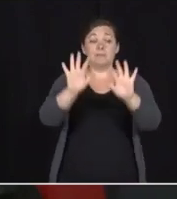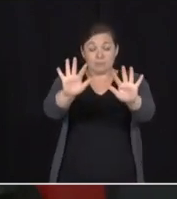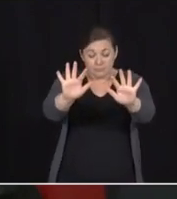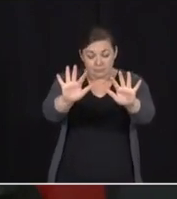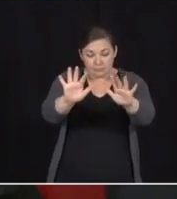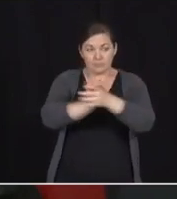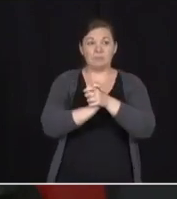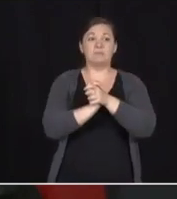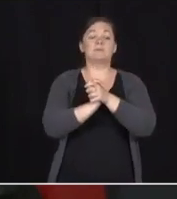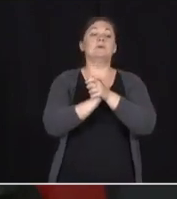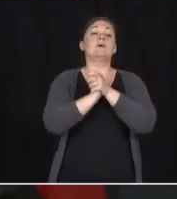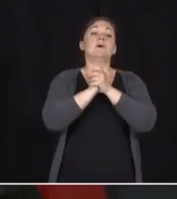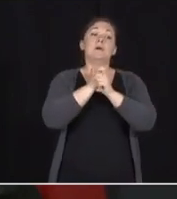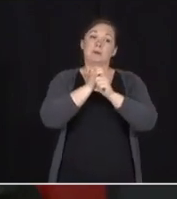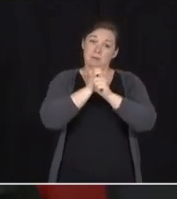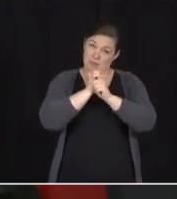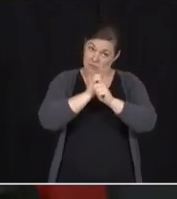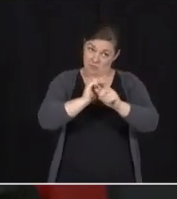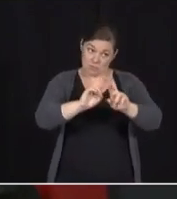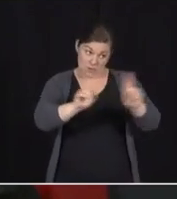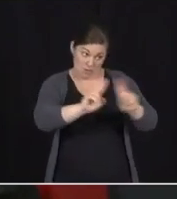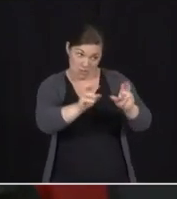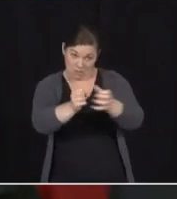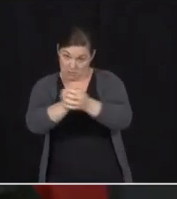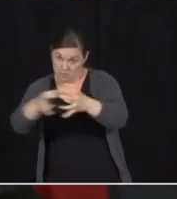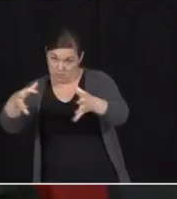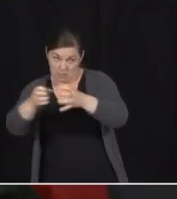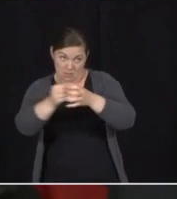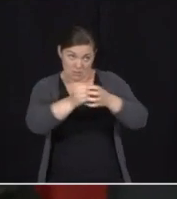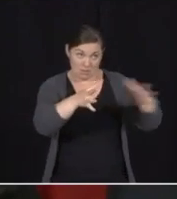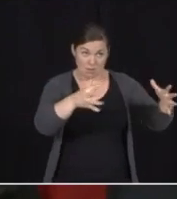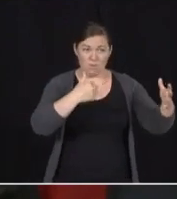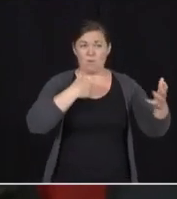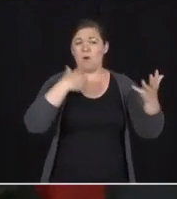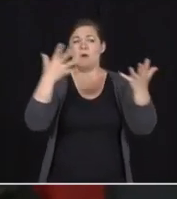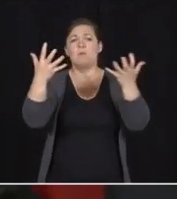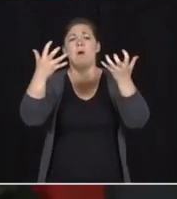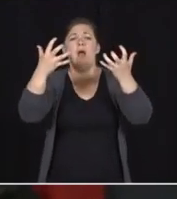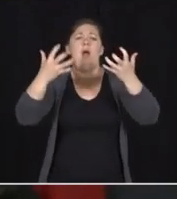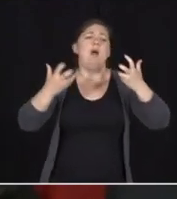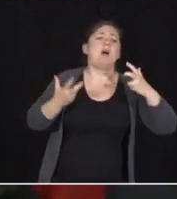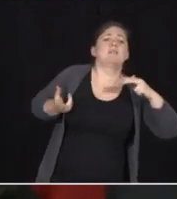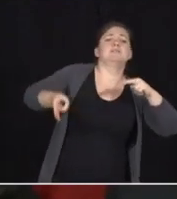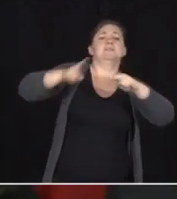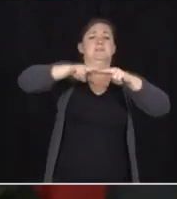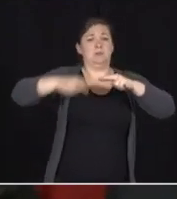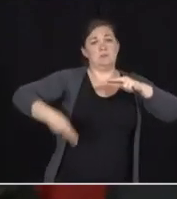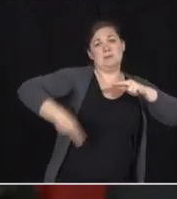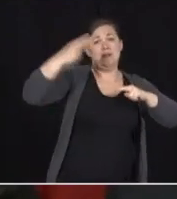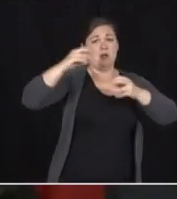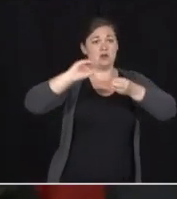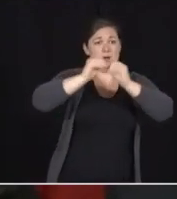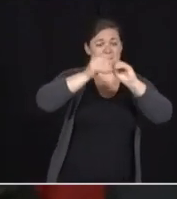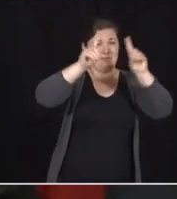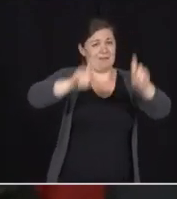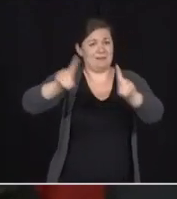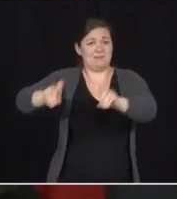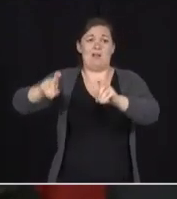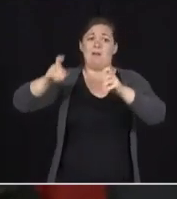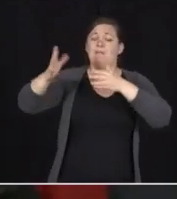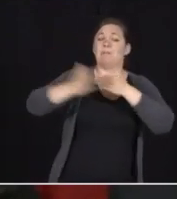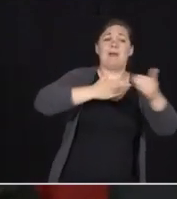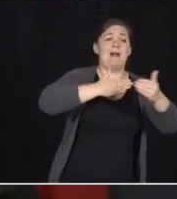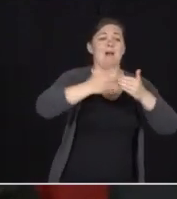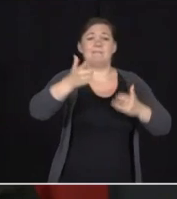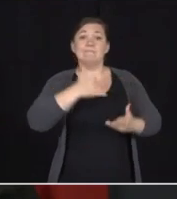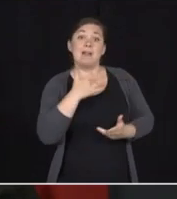fully ramped up, but I want as many people tested as possible, asymptomatic, symptomatic.